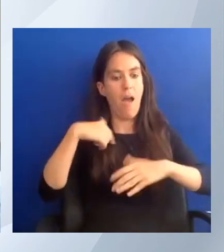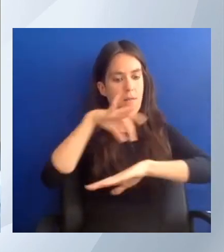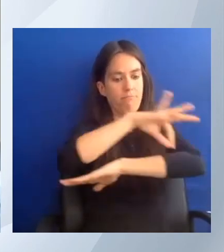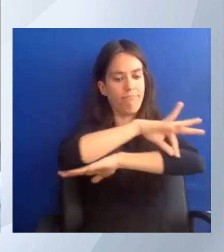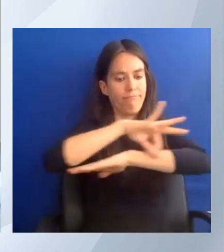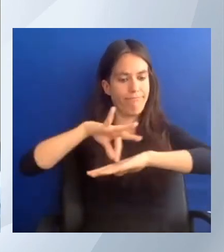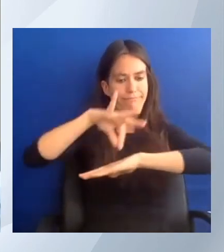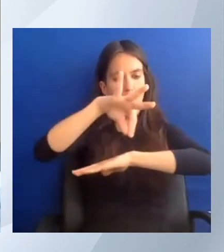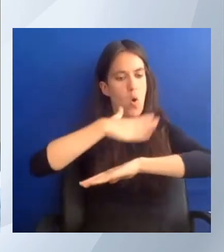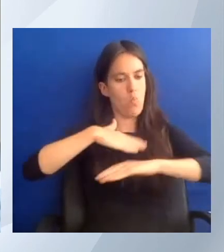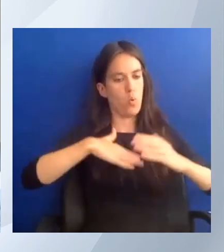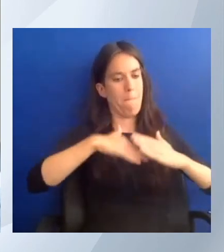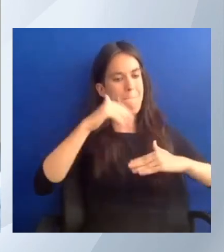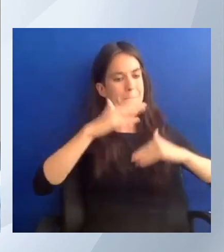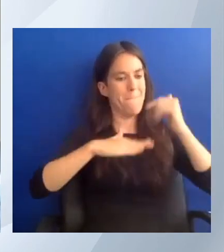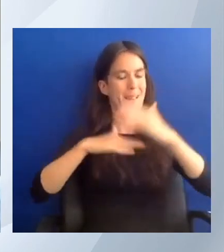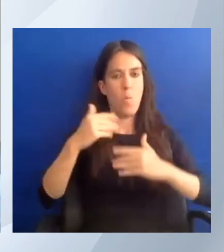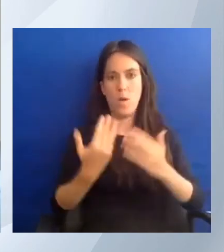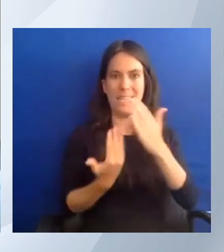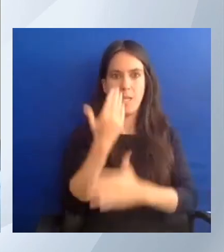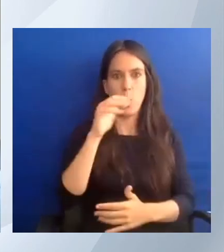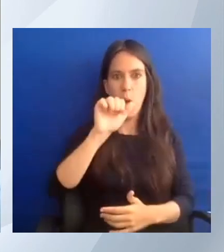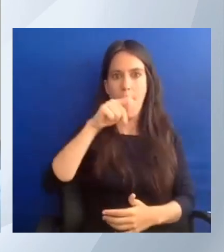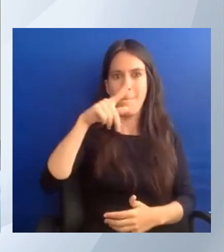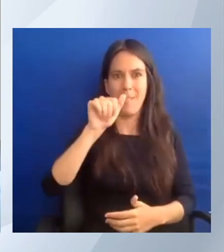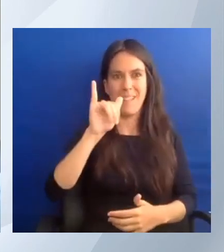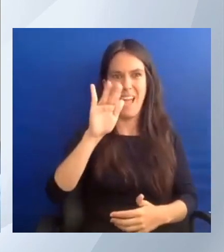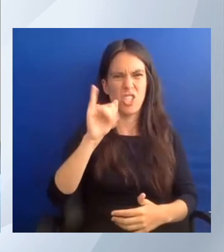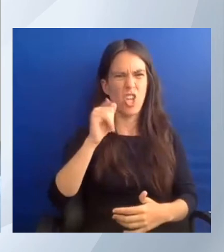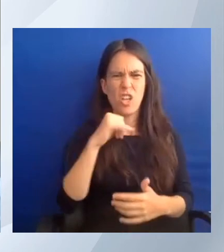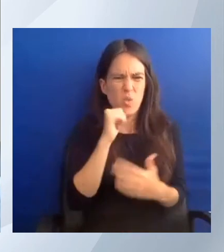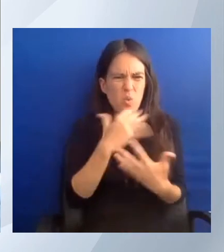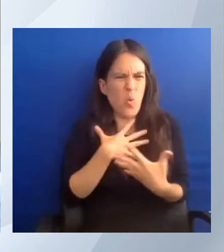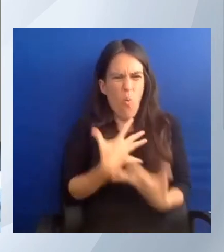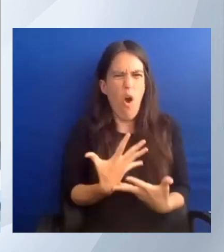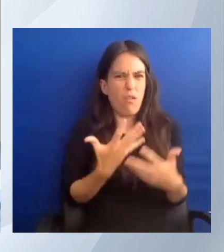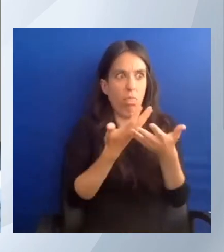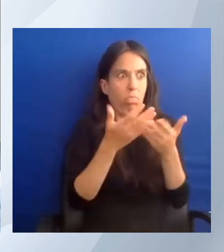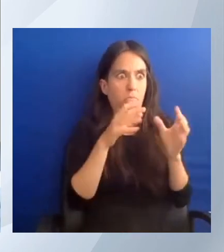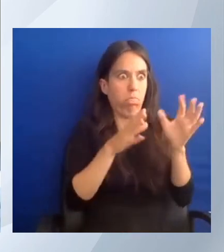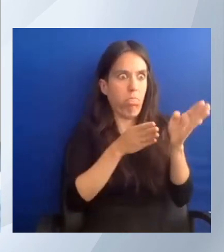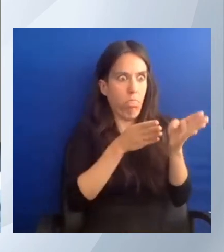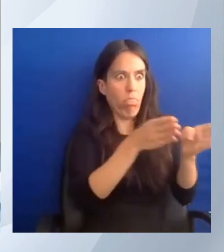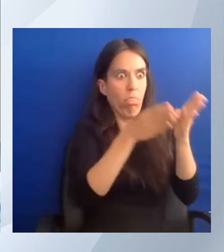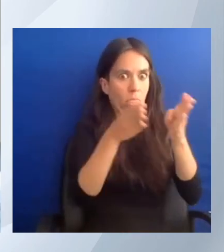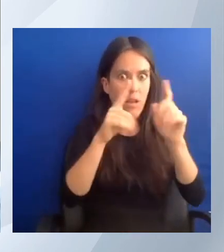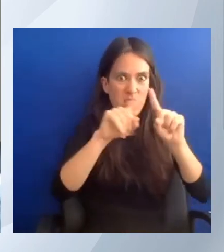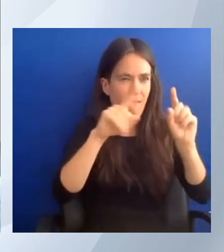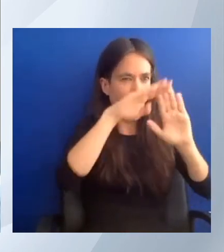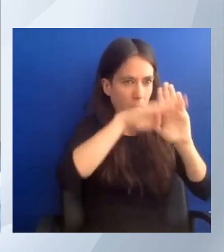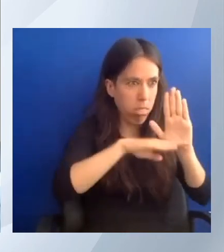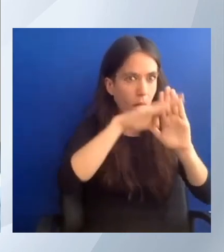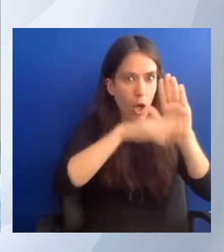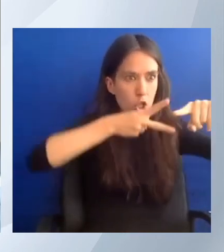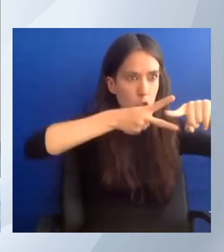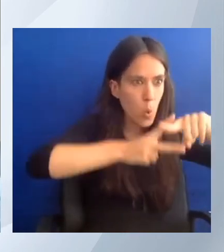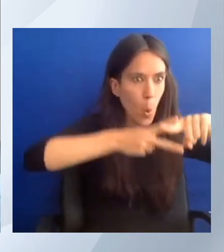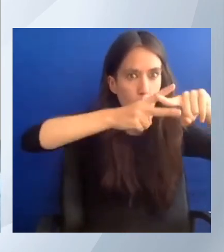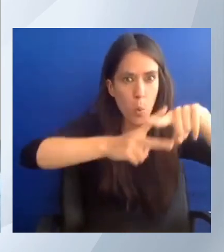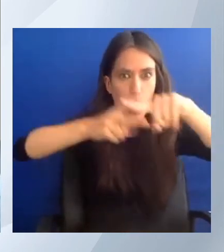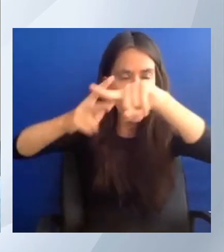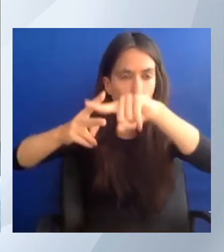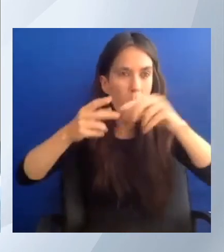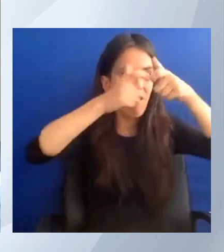to choose only few tools to build my application, because remember, maintaining a lot of tools and frameworks and runtime is